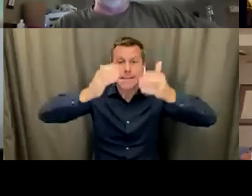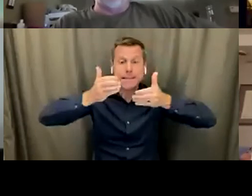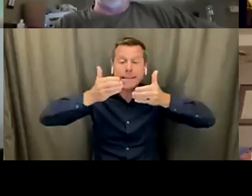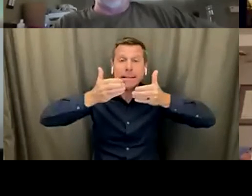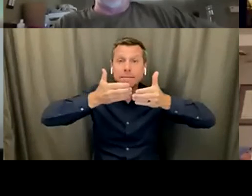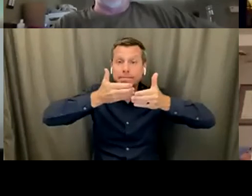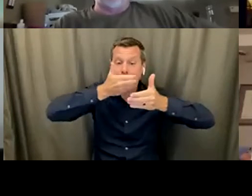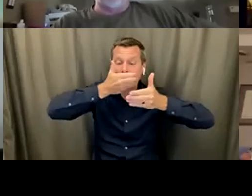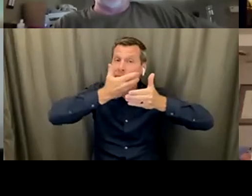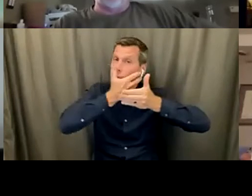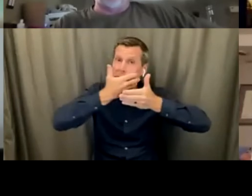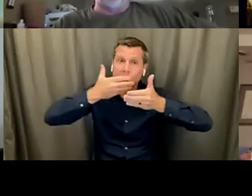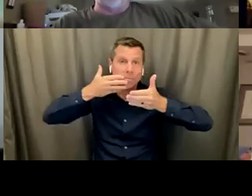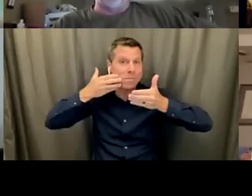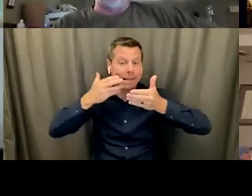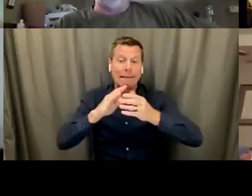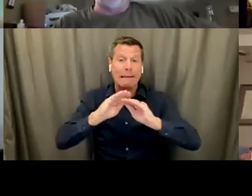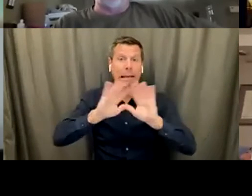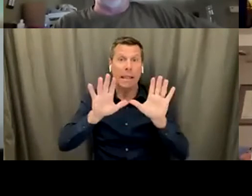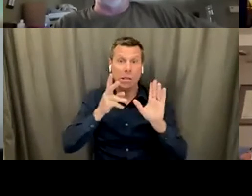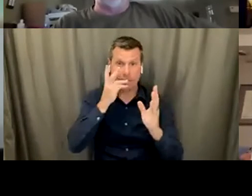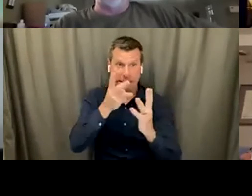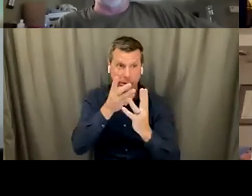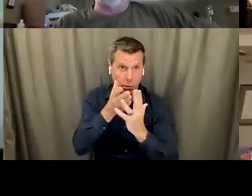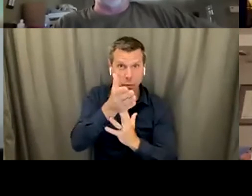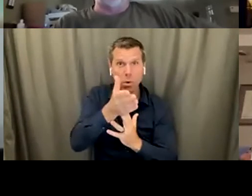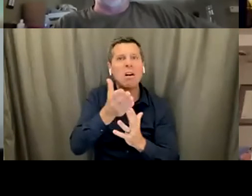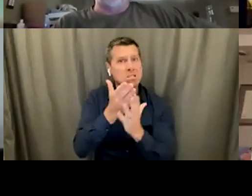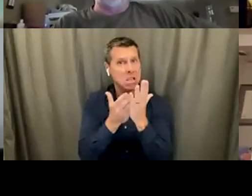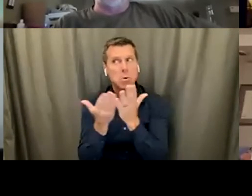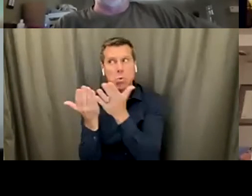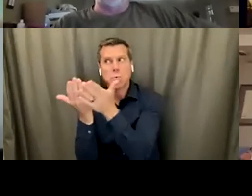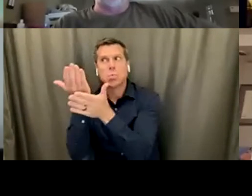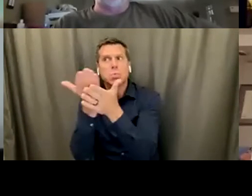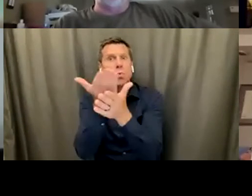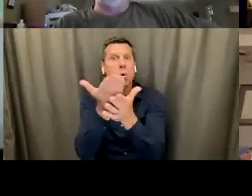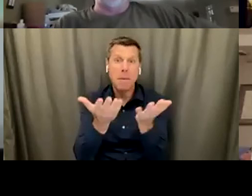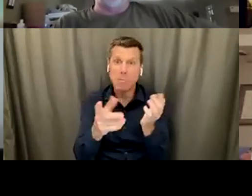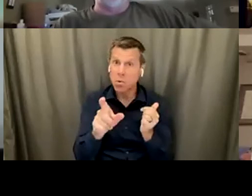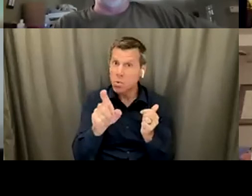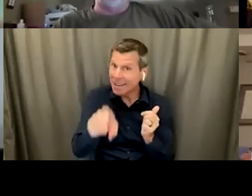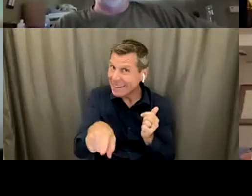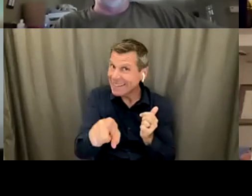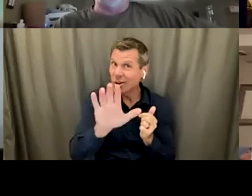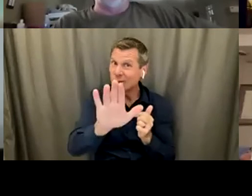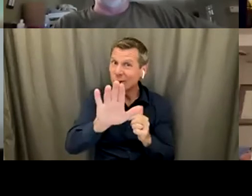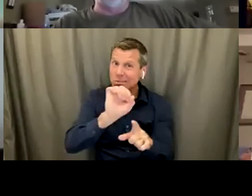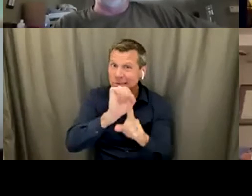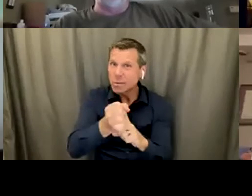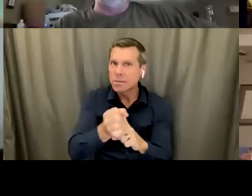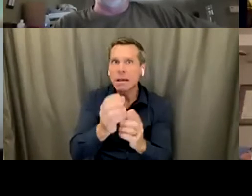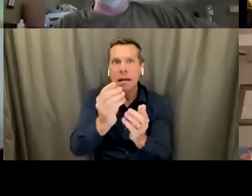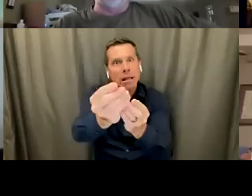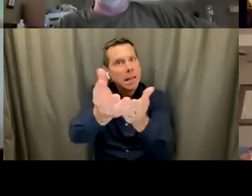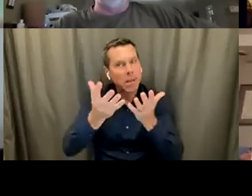you're referring to. Yeah. So if that is something that was useful for you, please let Omar know. So I would love to